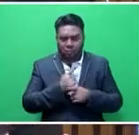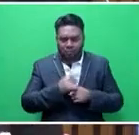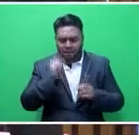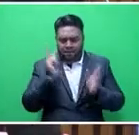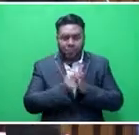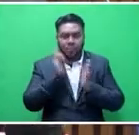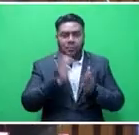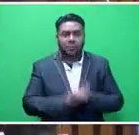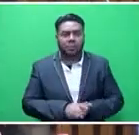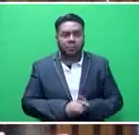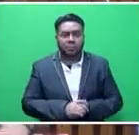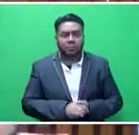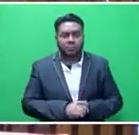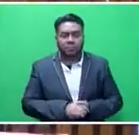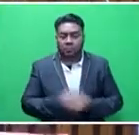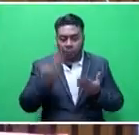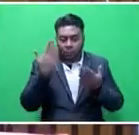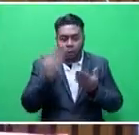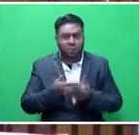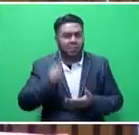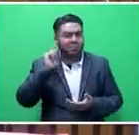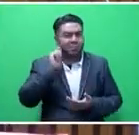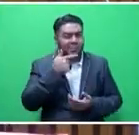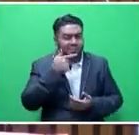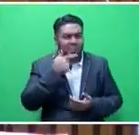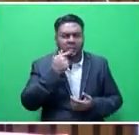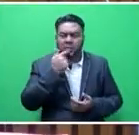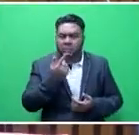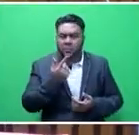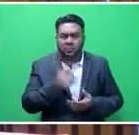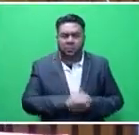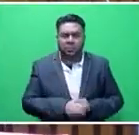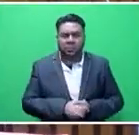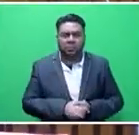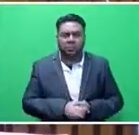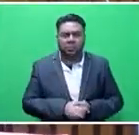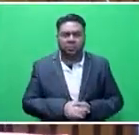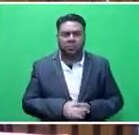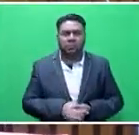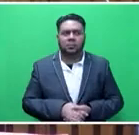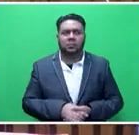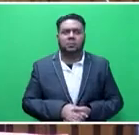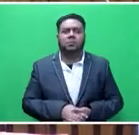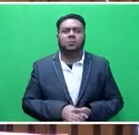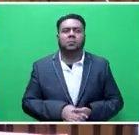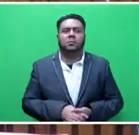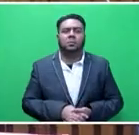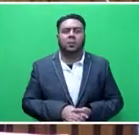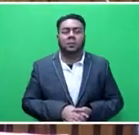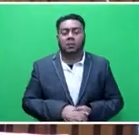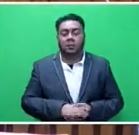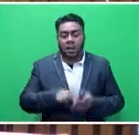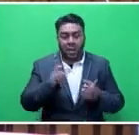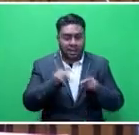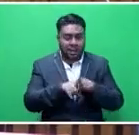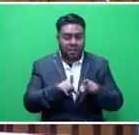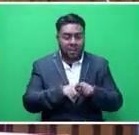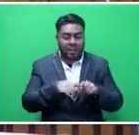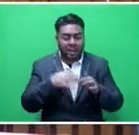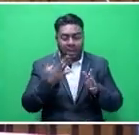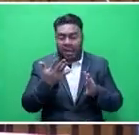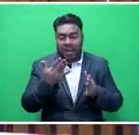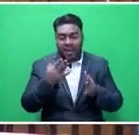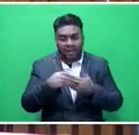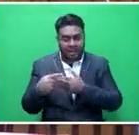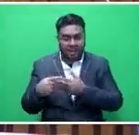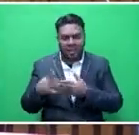quickly, Honourable Gerringeri Tambua, really, I think, she, like her leader, is watching too many conspiracy theories, movies, whatever it